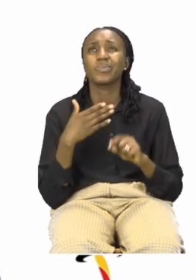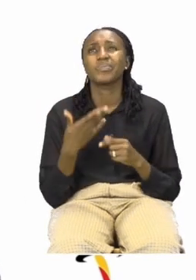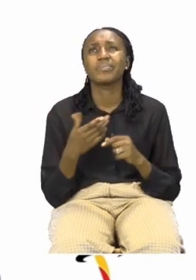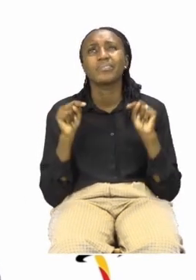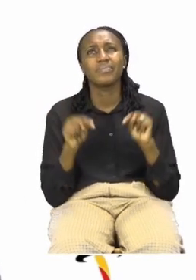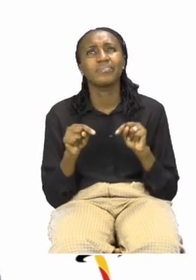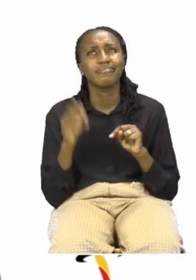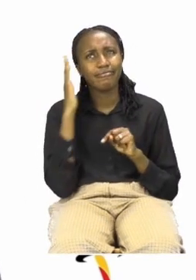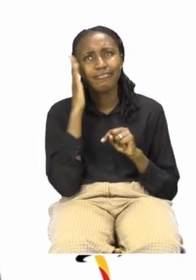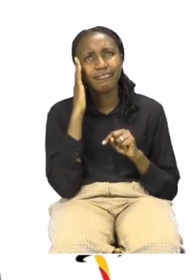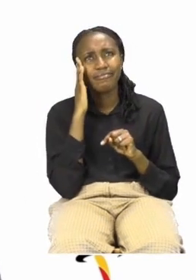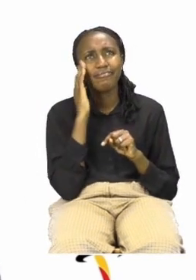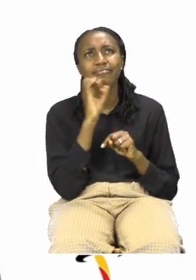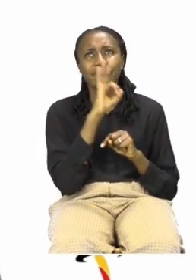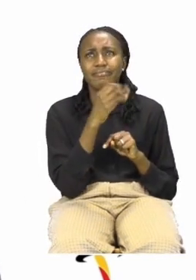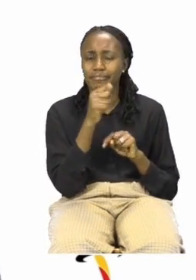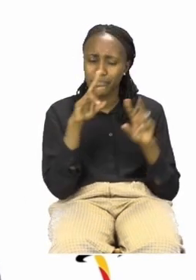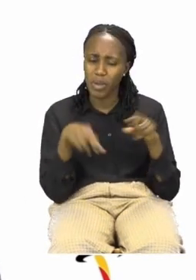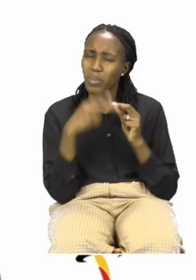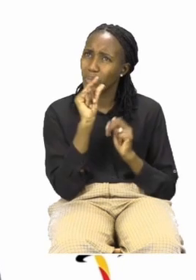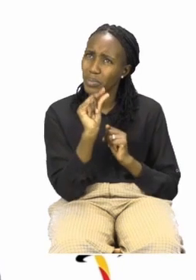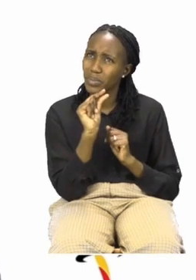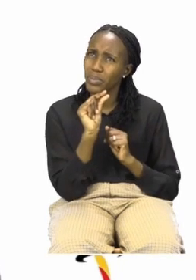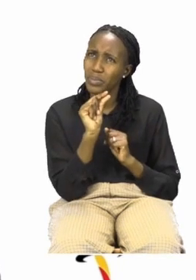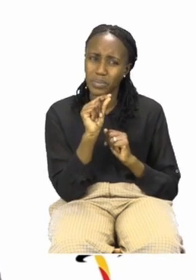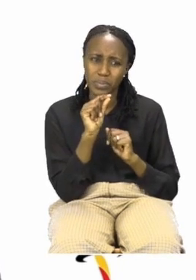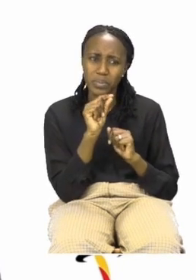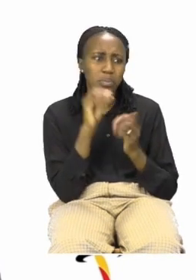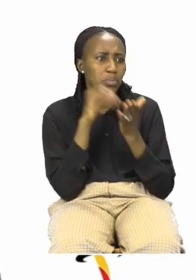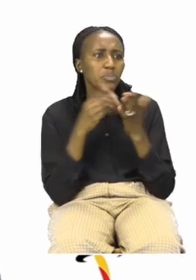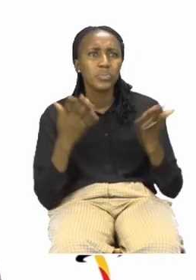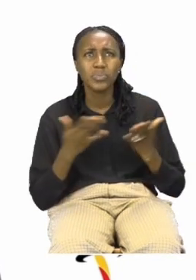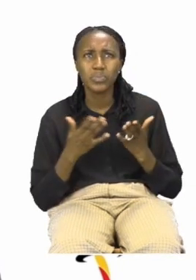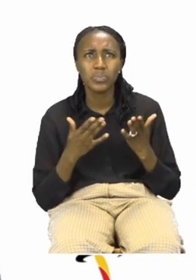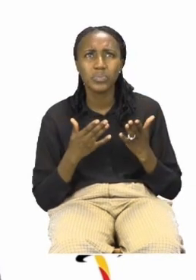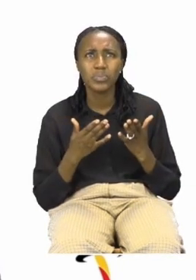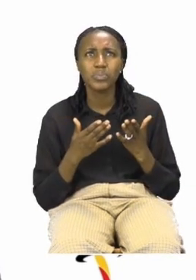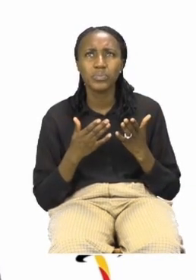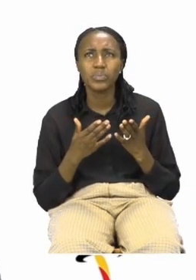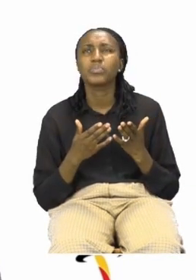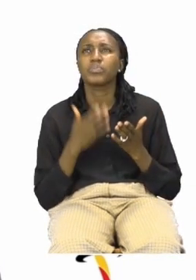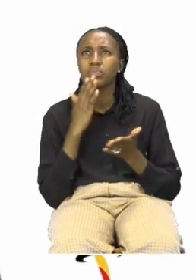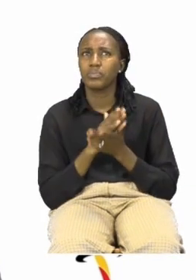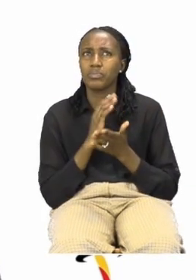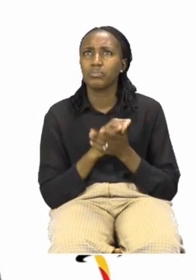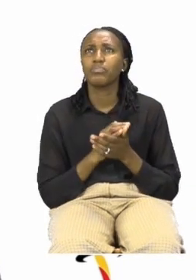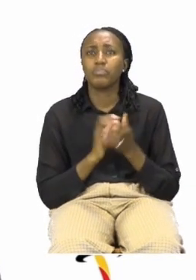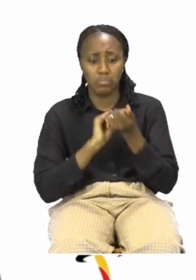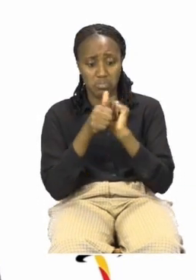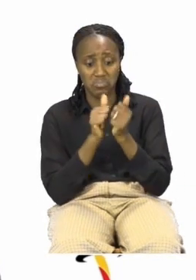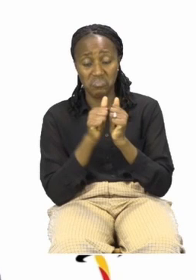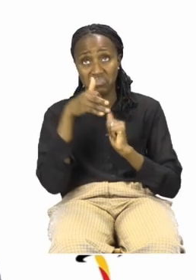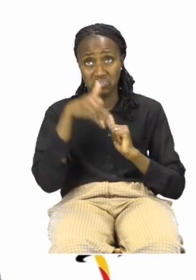ensure that when we got these little resources, where are we going to plow our money into? Yes, we need to plow our money into national sports codes and